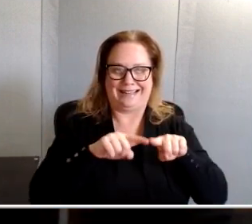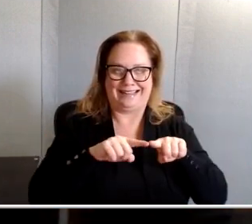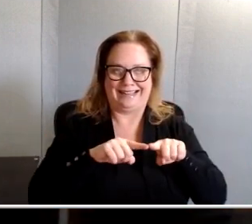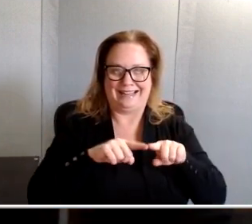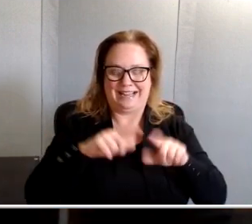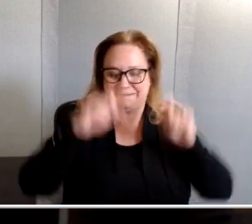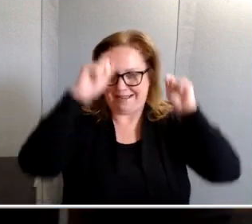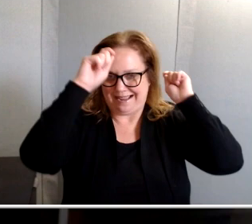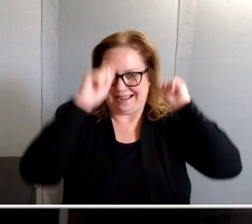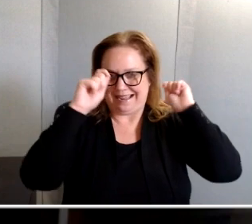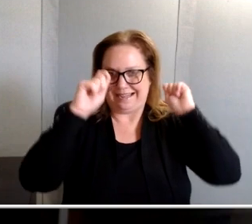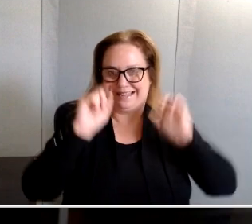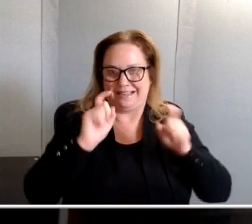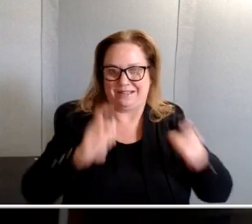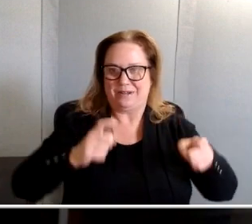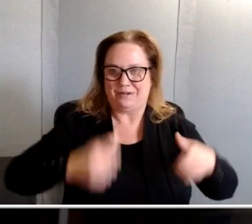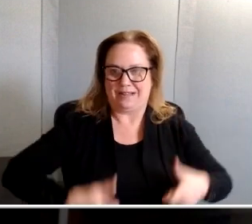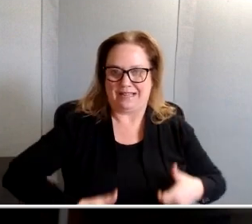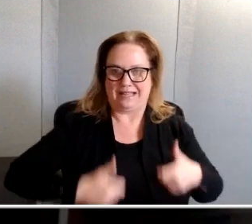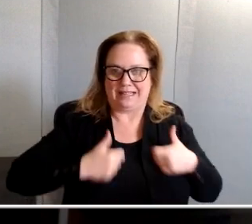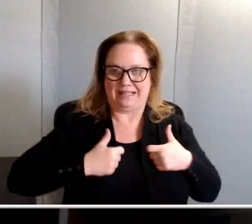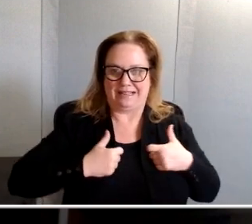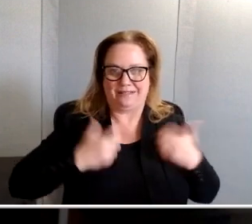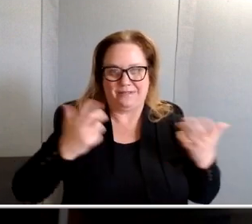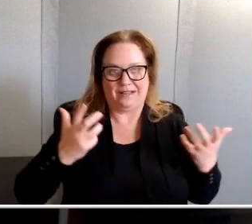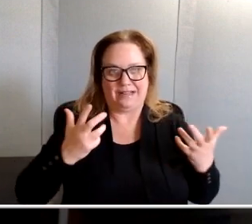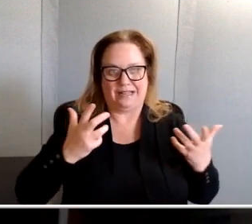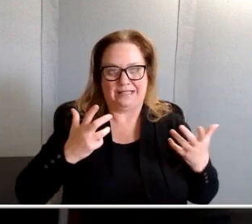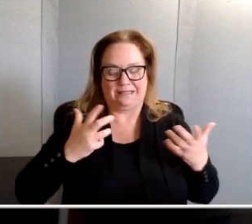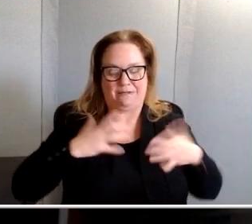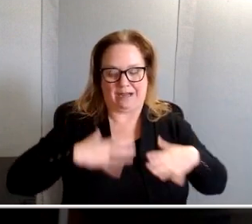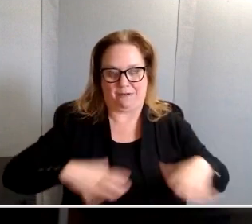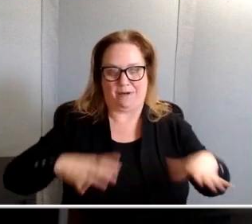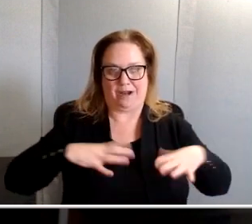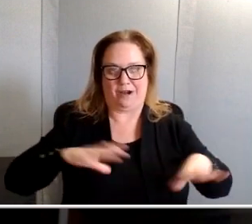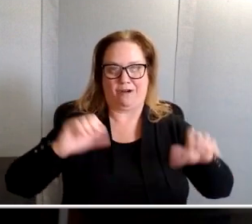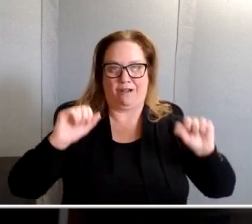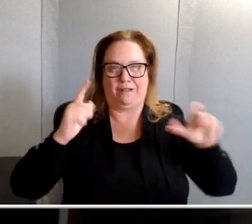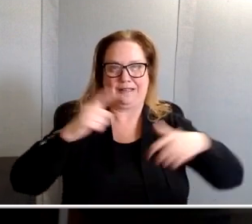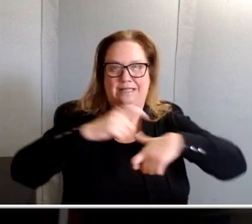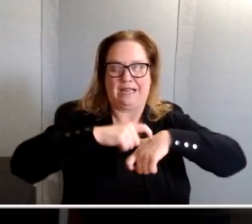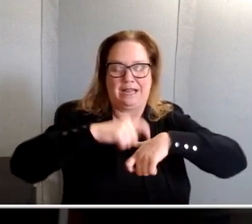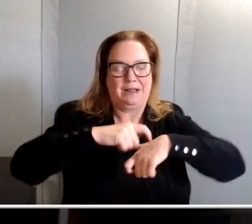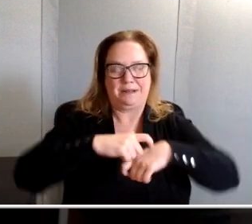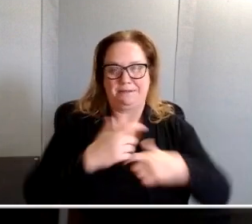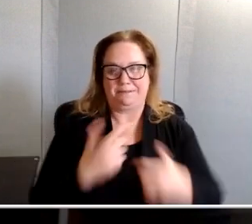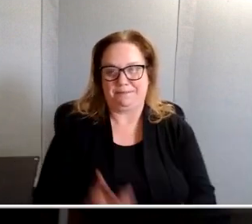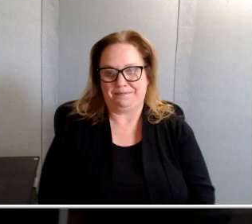and my hat. It's kind of my wardrobe on the regular.